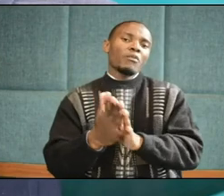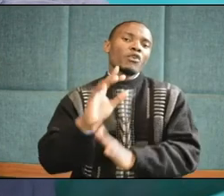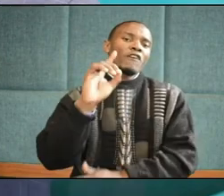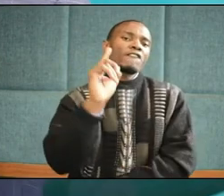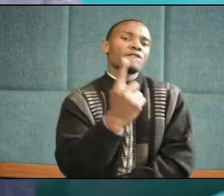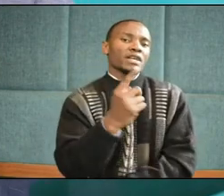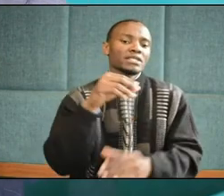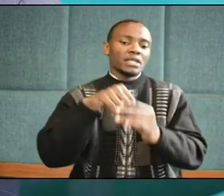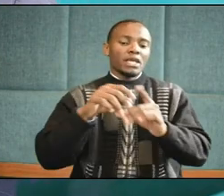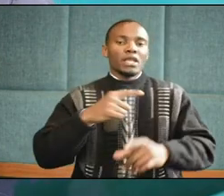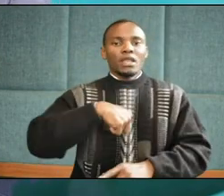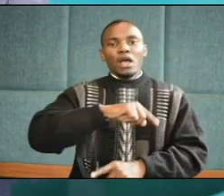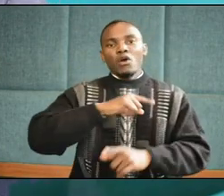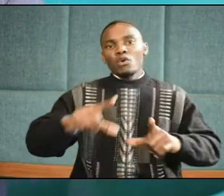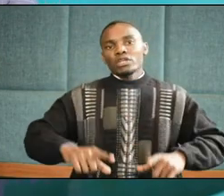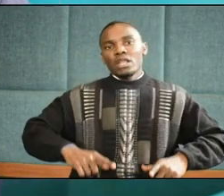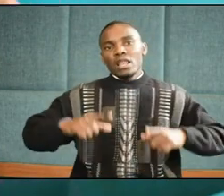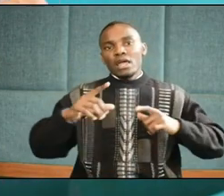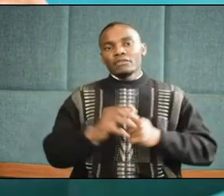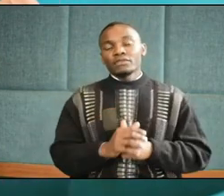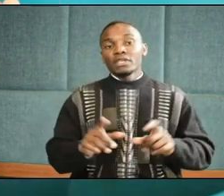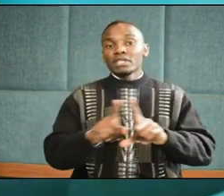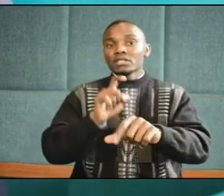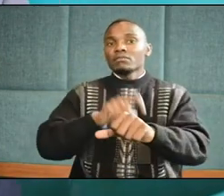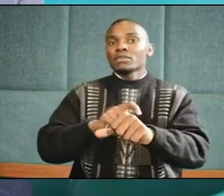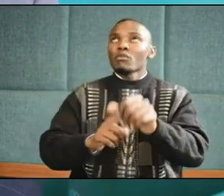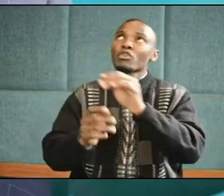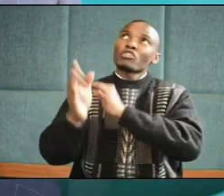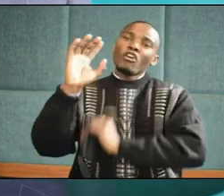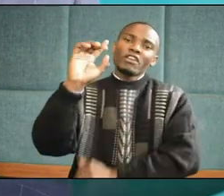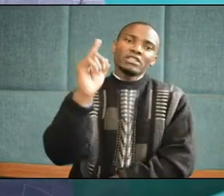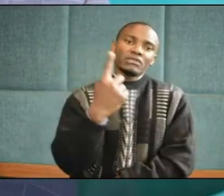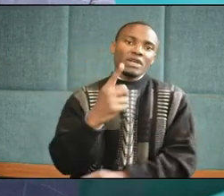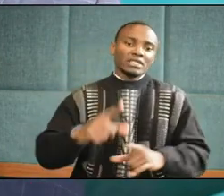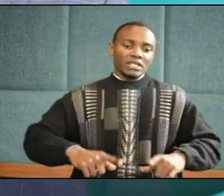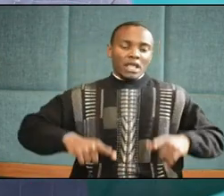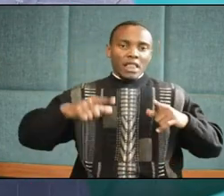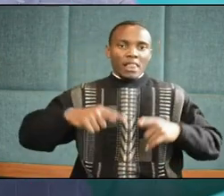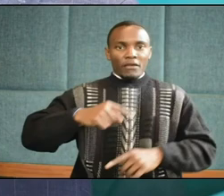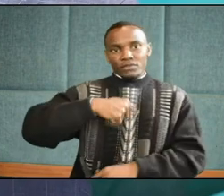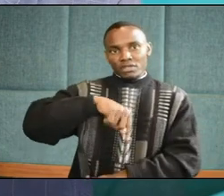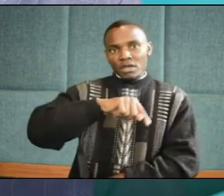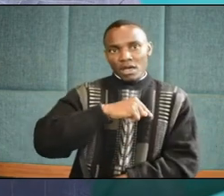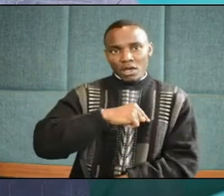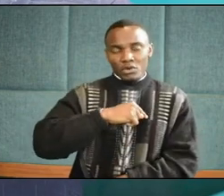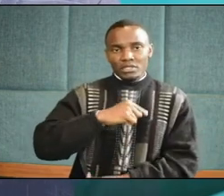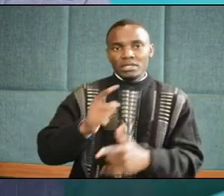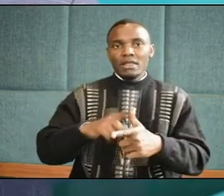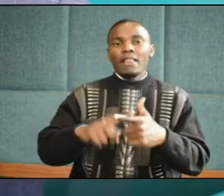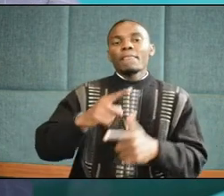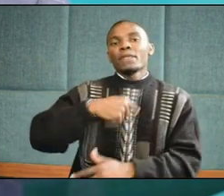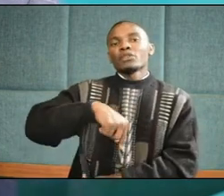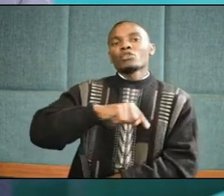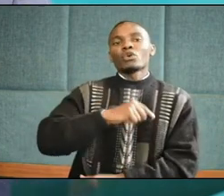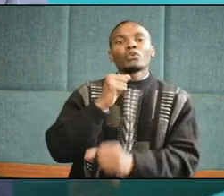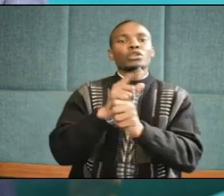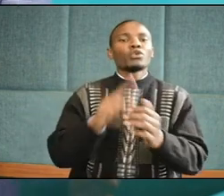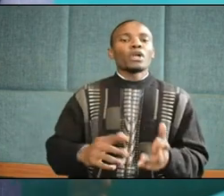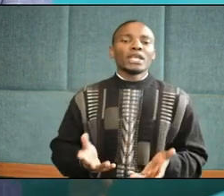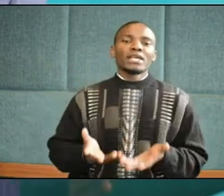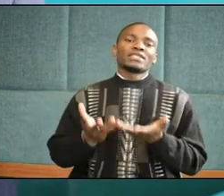in our lives. And when God becomes first in our lives, we will